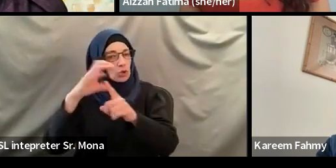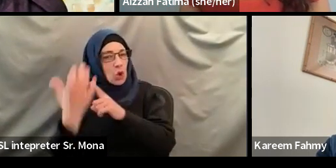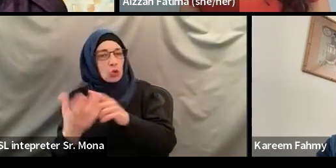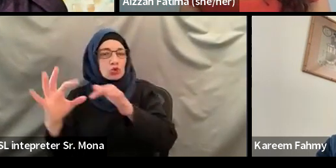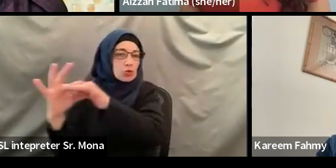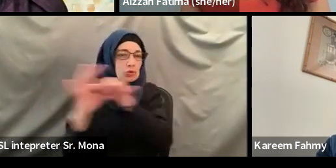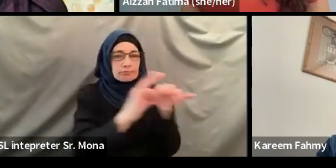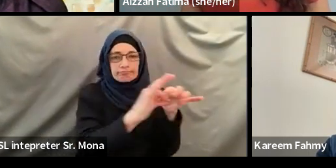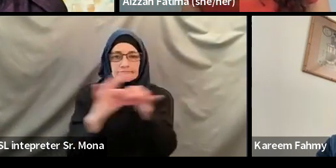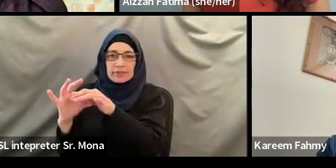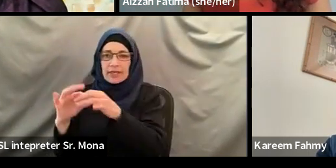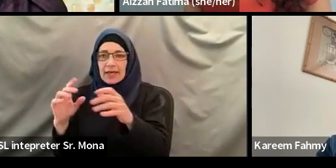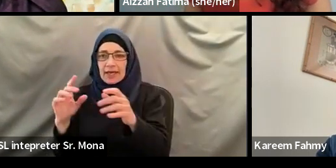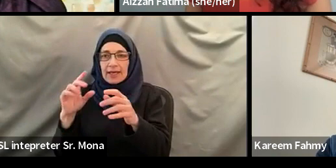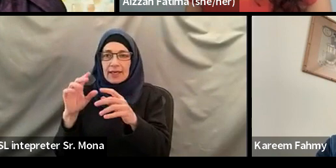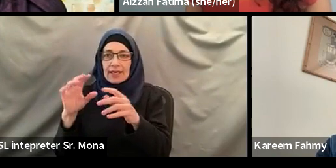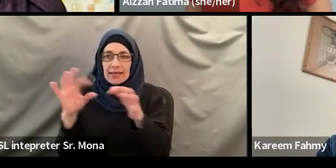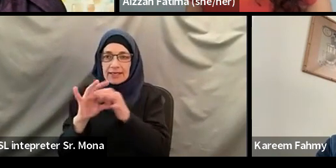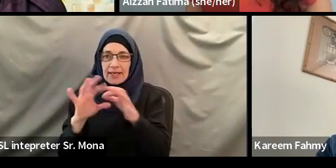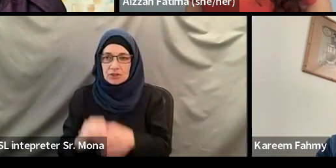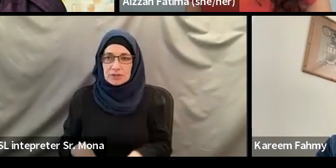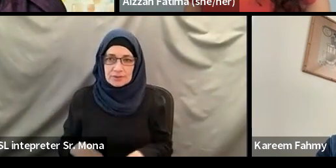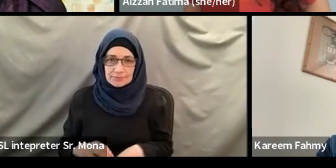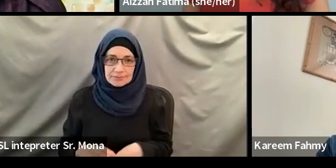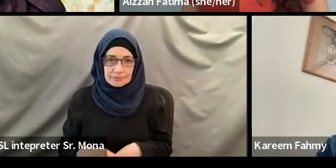Yeah, and then I forgot the second question, so I'll cede my time.